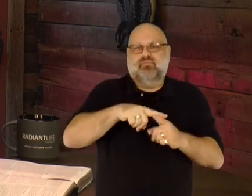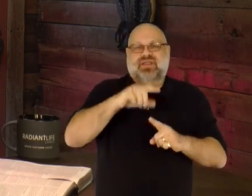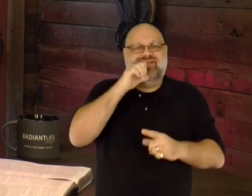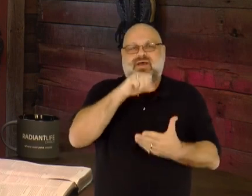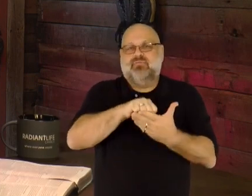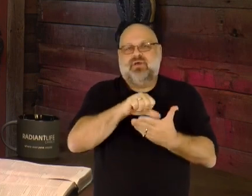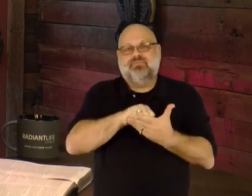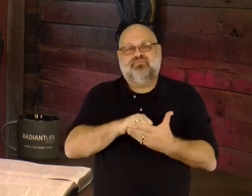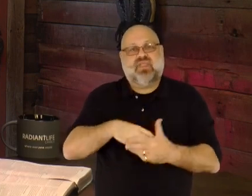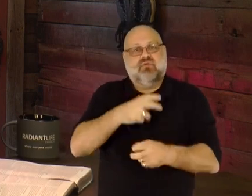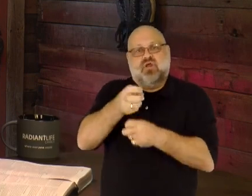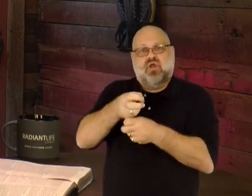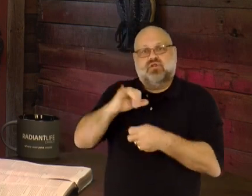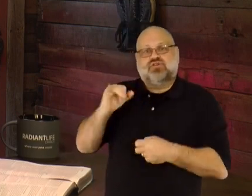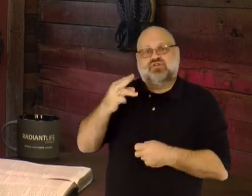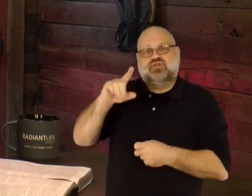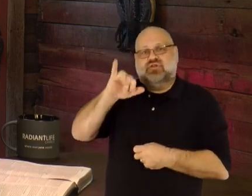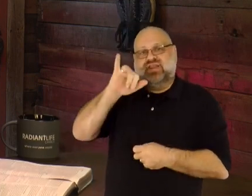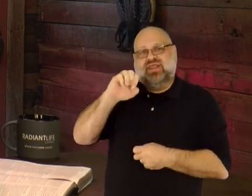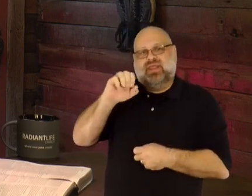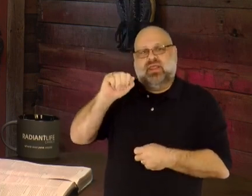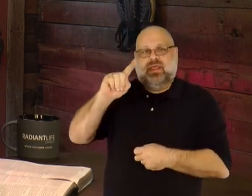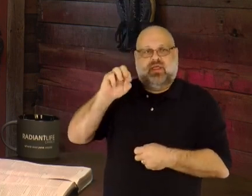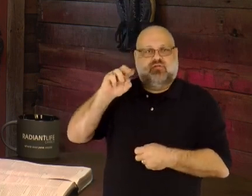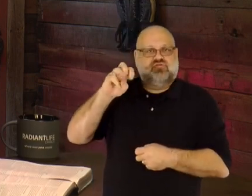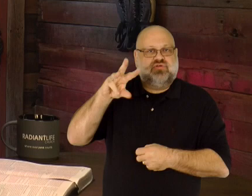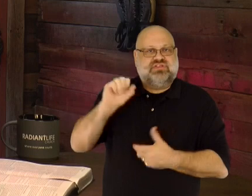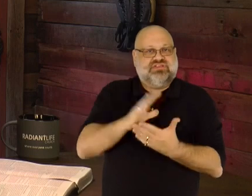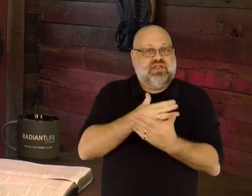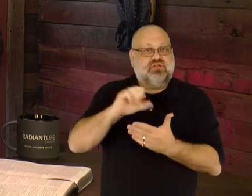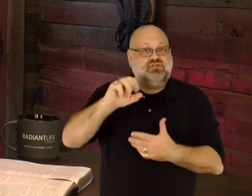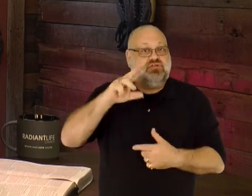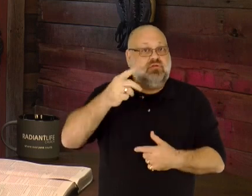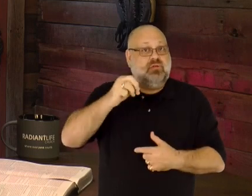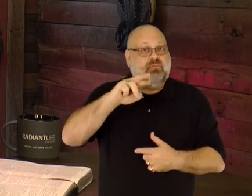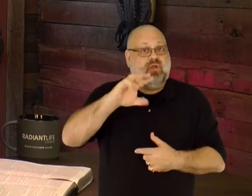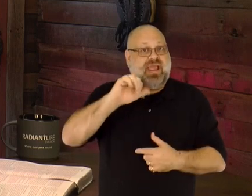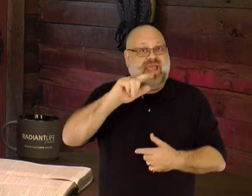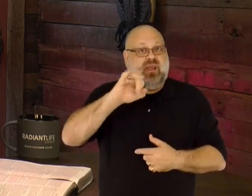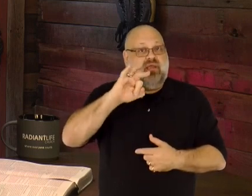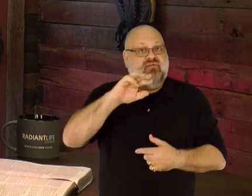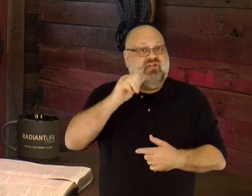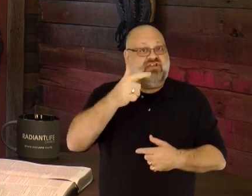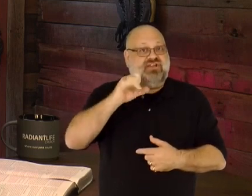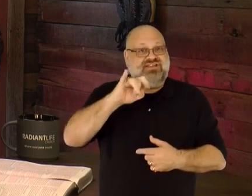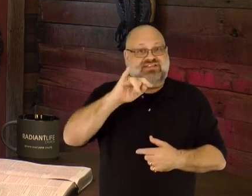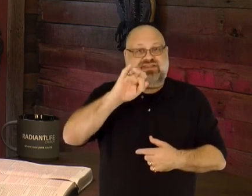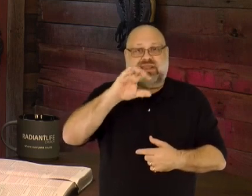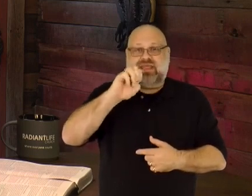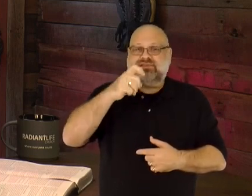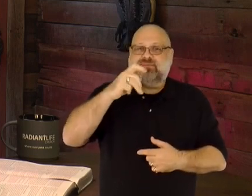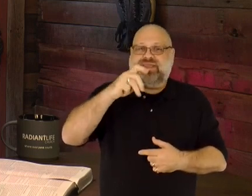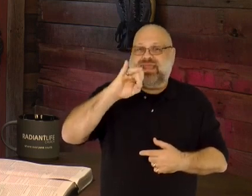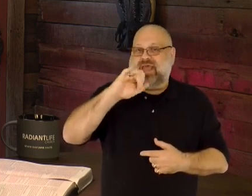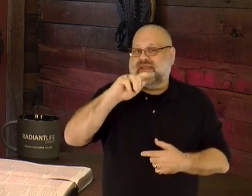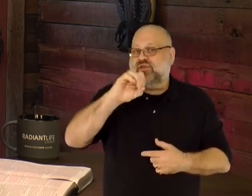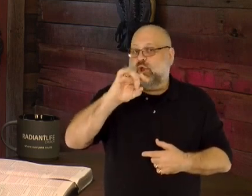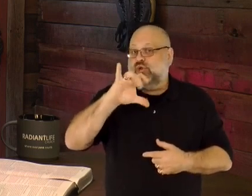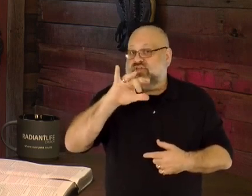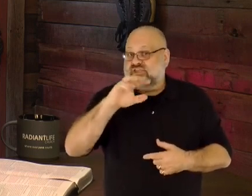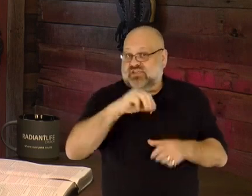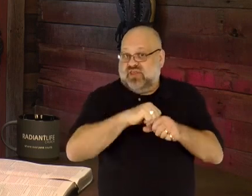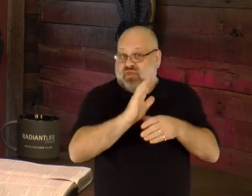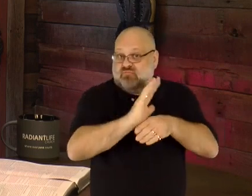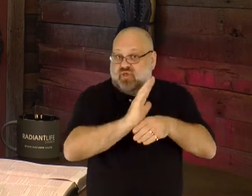Julie Andrews to sing supercalifragilisticexpialidocious in the movie Mary Poppins, but not impossible. In fact, she even said